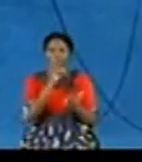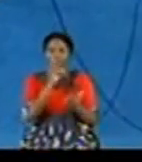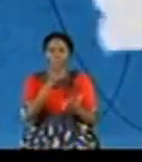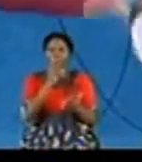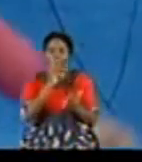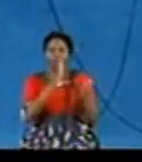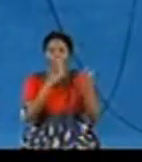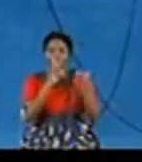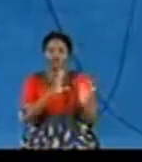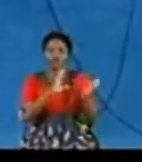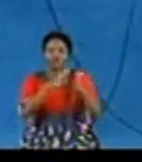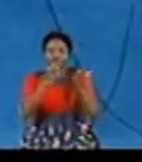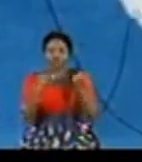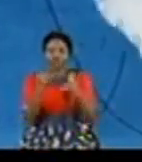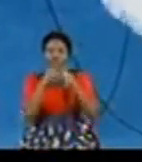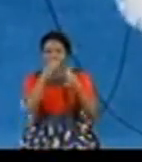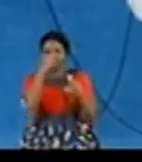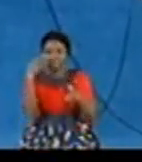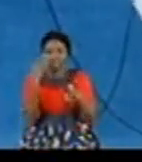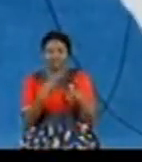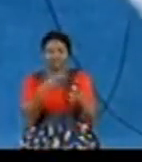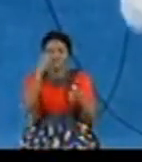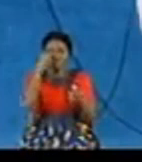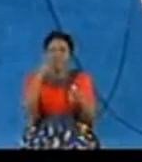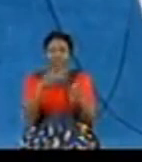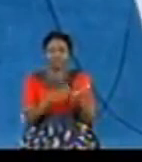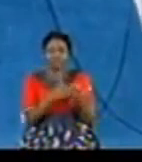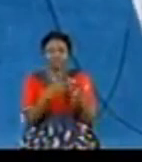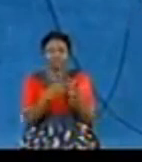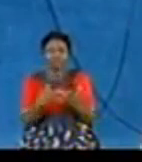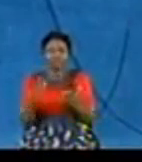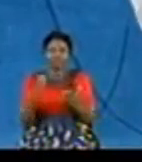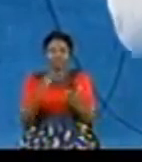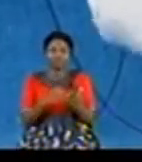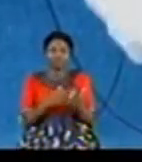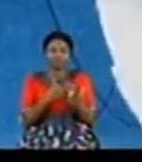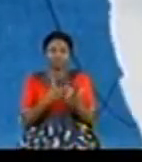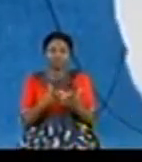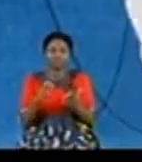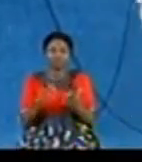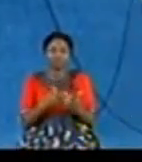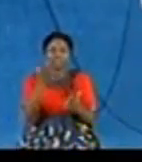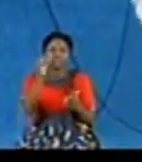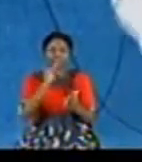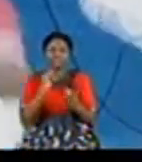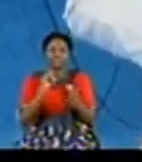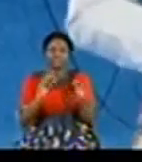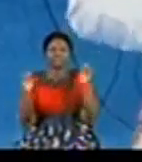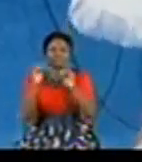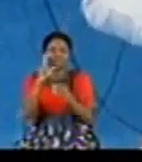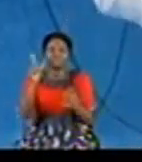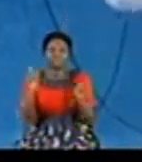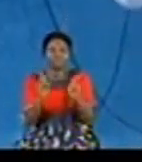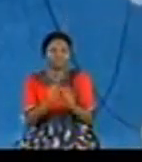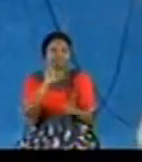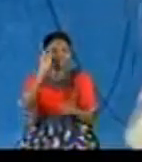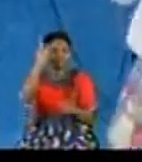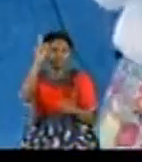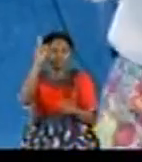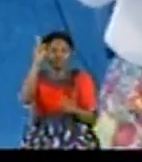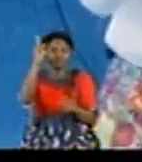Open the Eyes of the there's no like you no